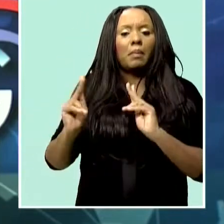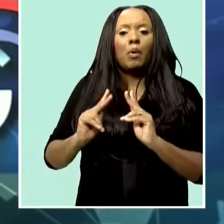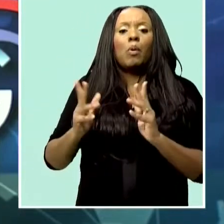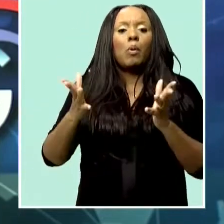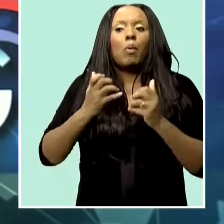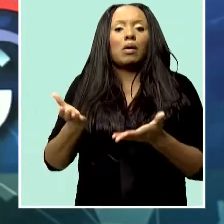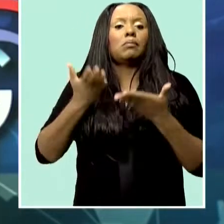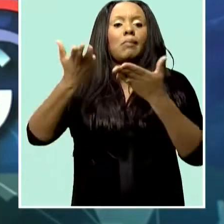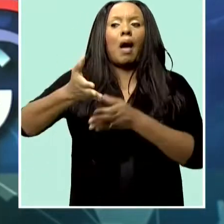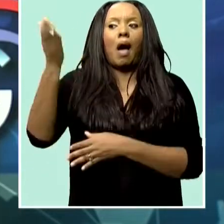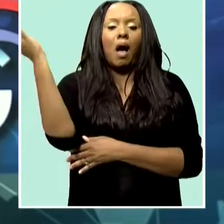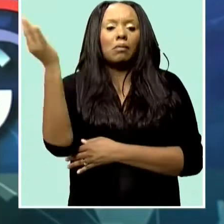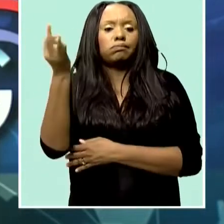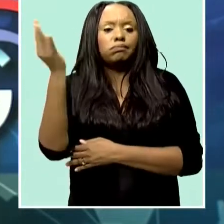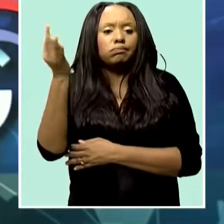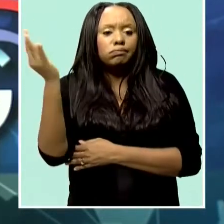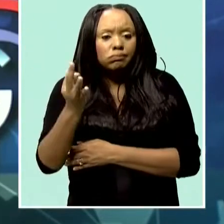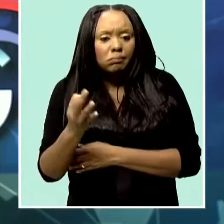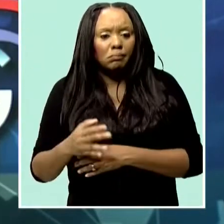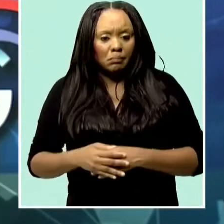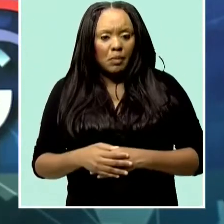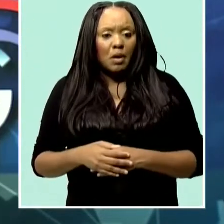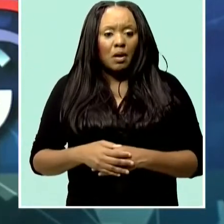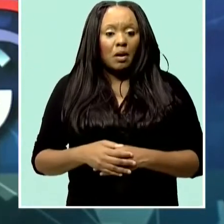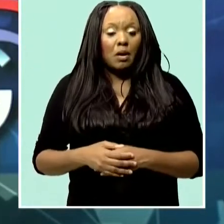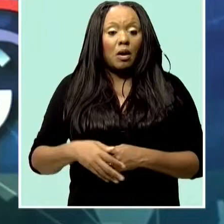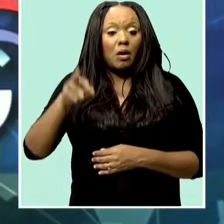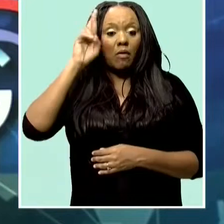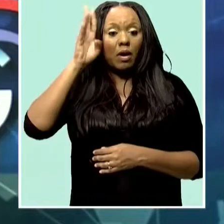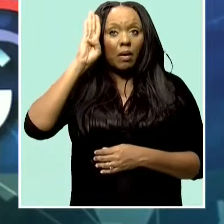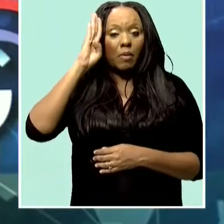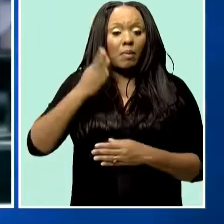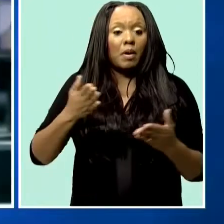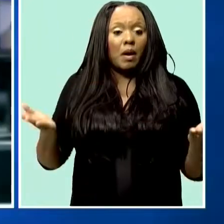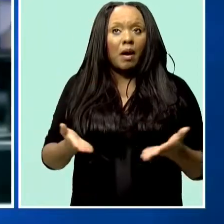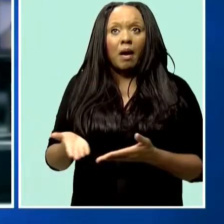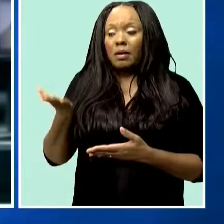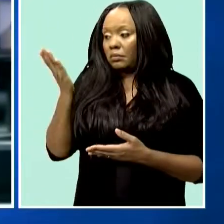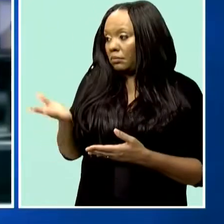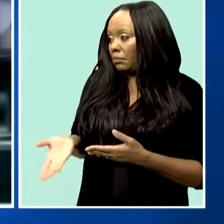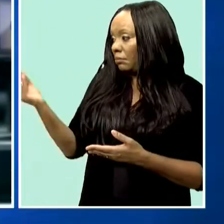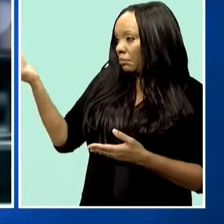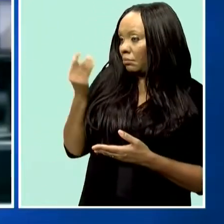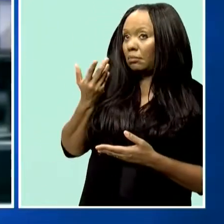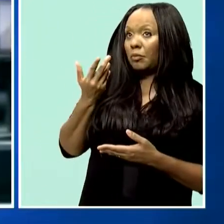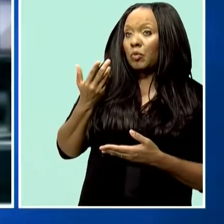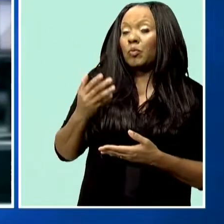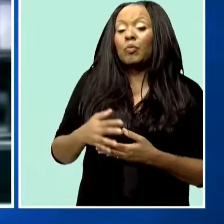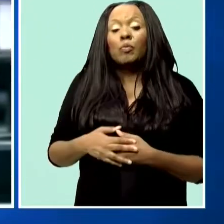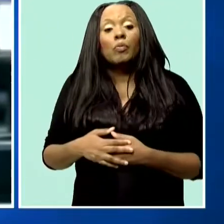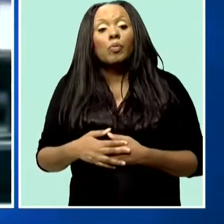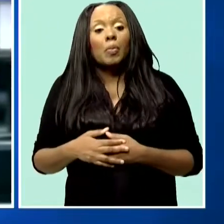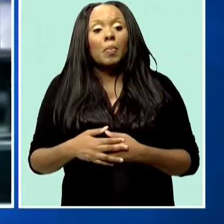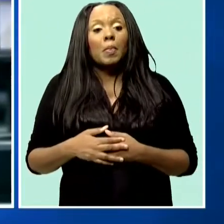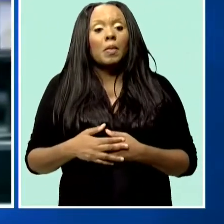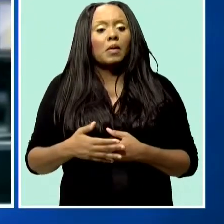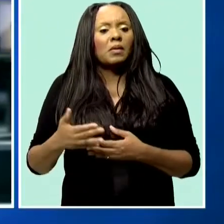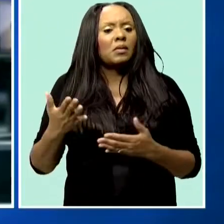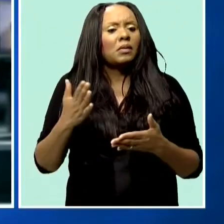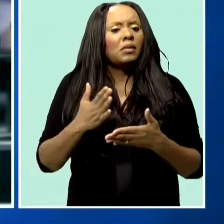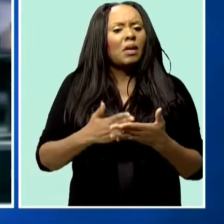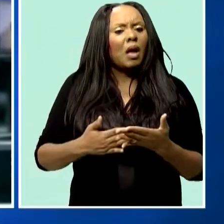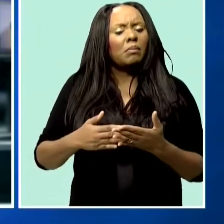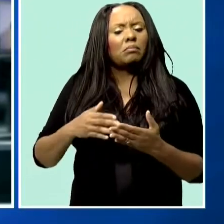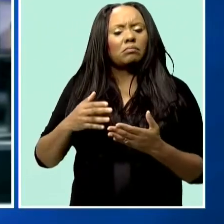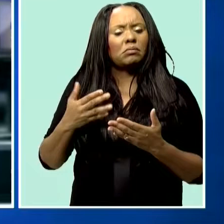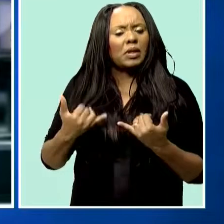arguments before the panel chaired by Dr. Donnelly Carrington. Our Ryan Broom joins us now to review the day's proceedings, where we understand the interveners had some